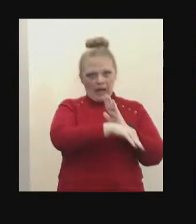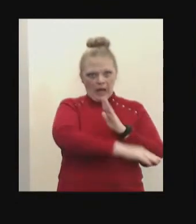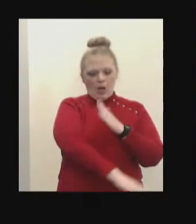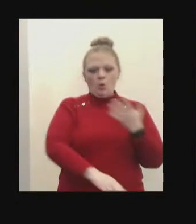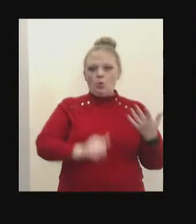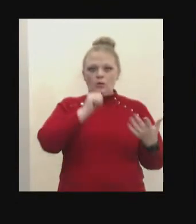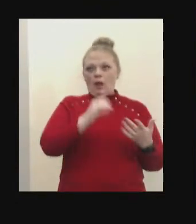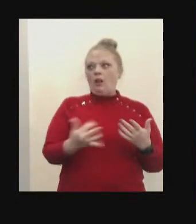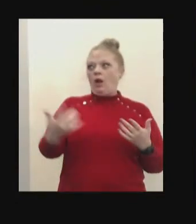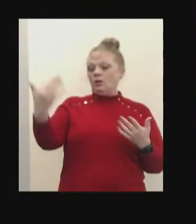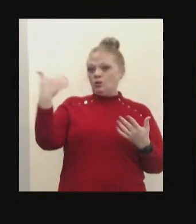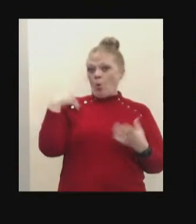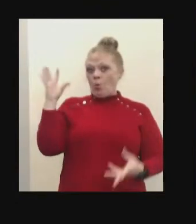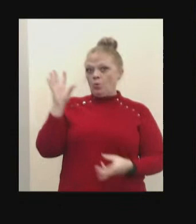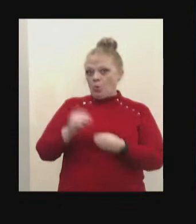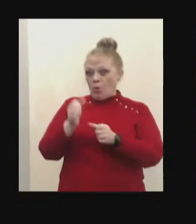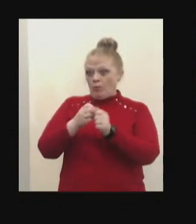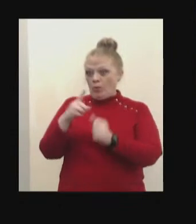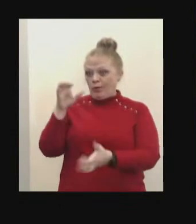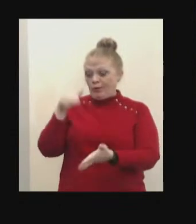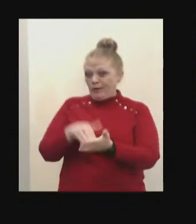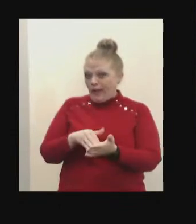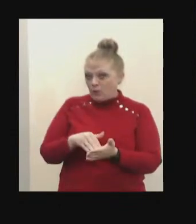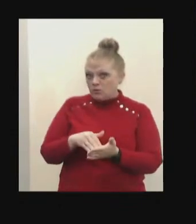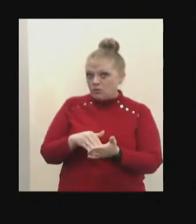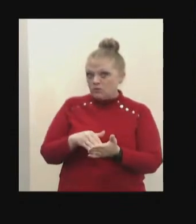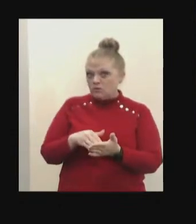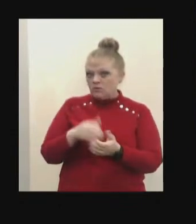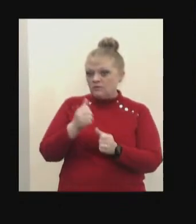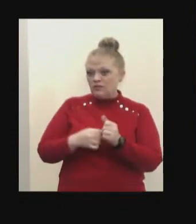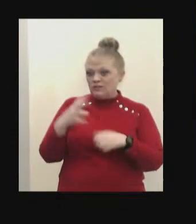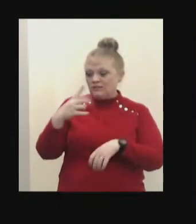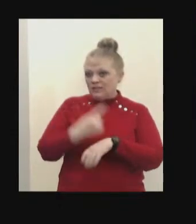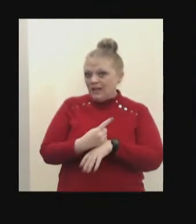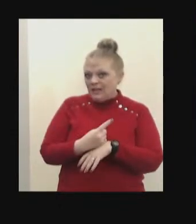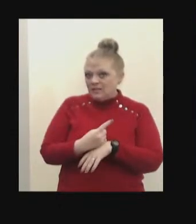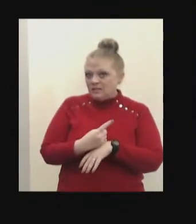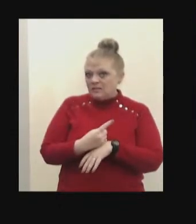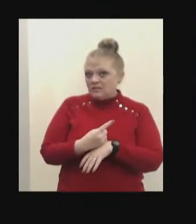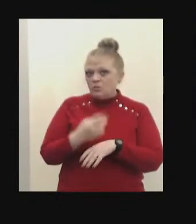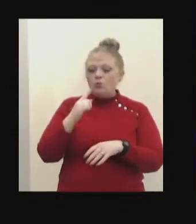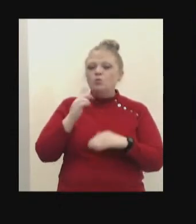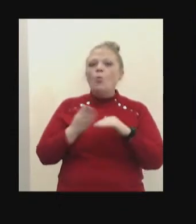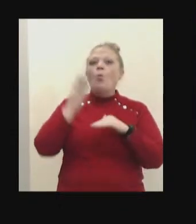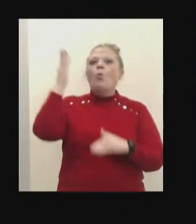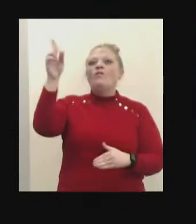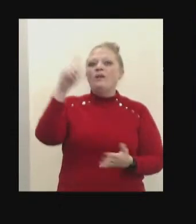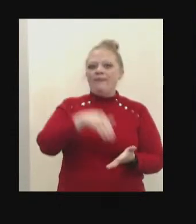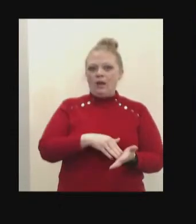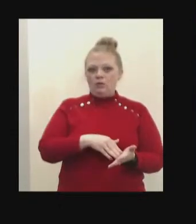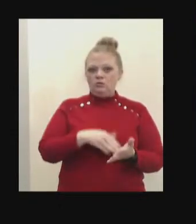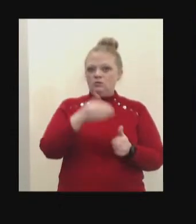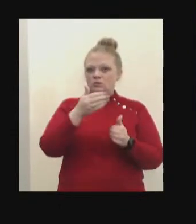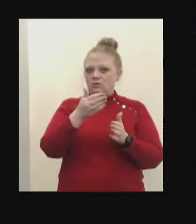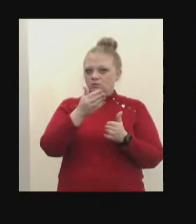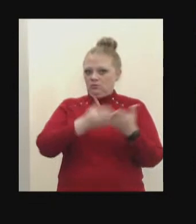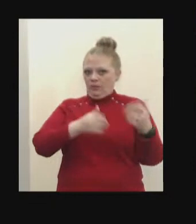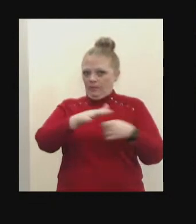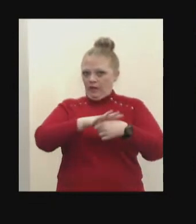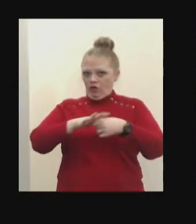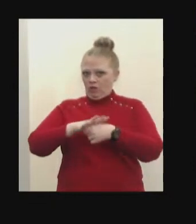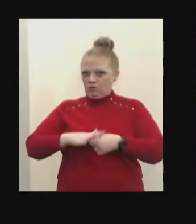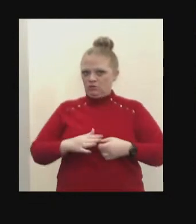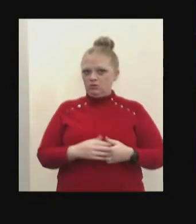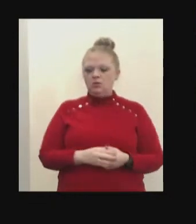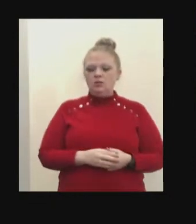total new cases per 100,000 persons in the past 7 days was over 1,000 in some of these zip code areas. We are